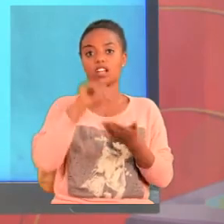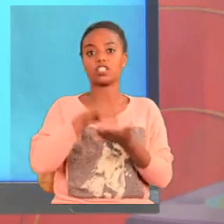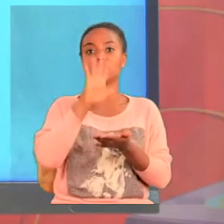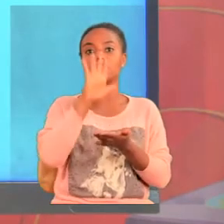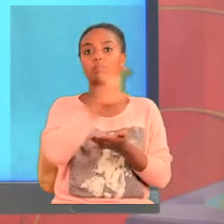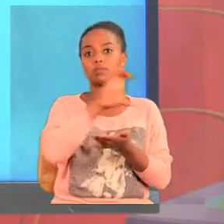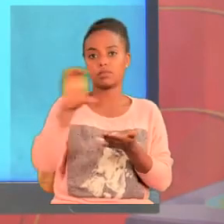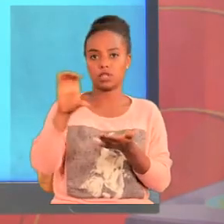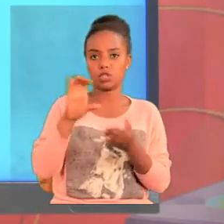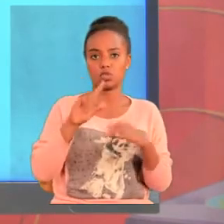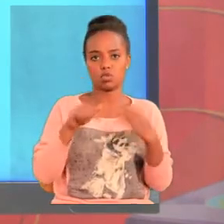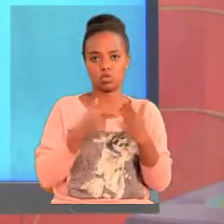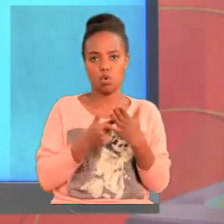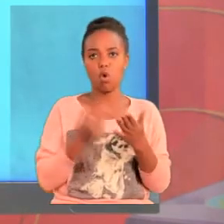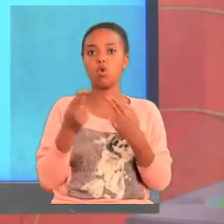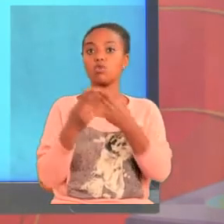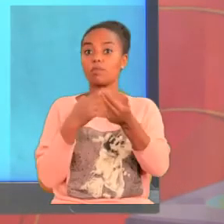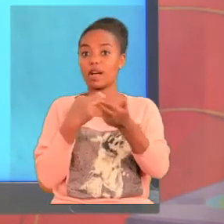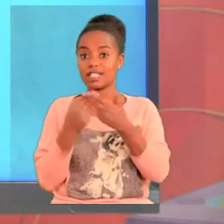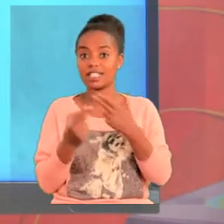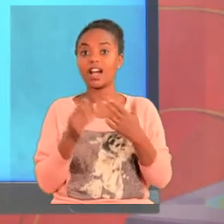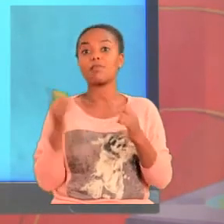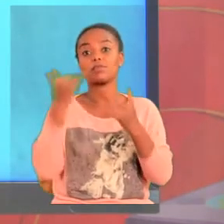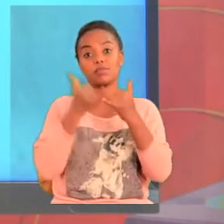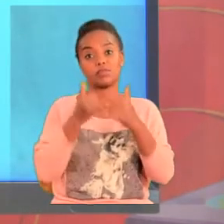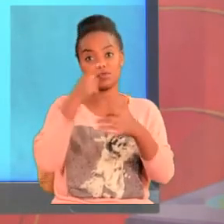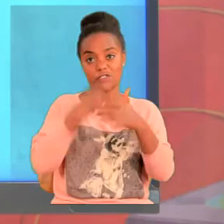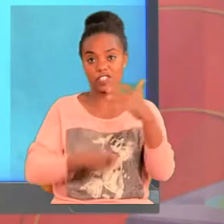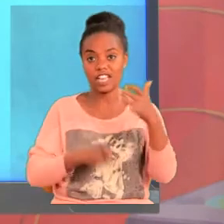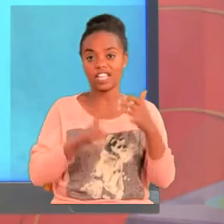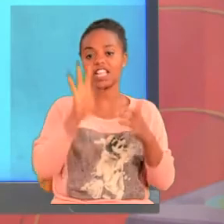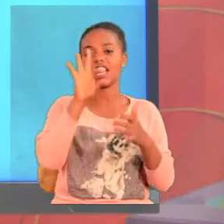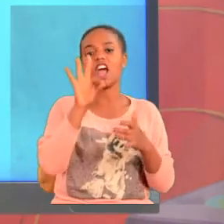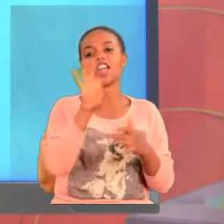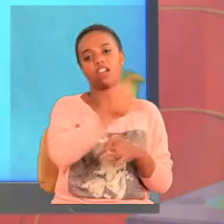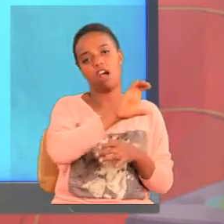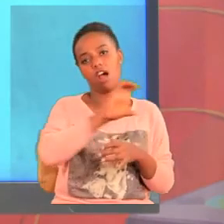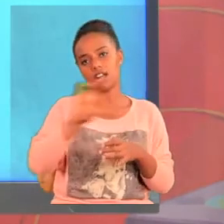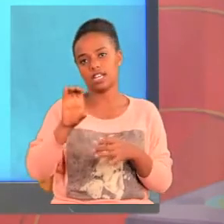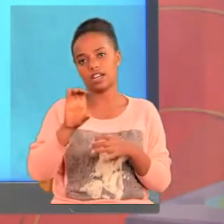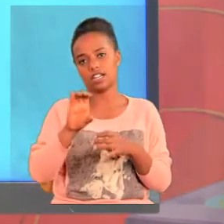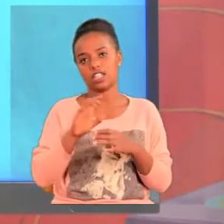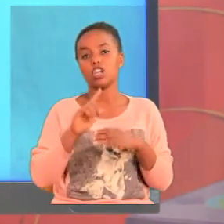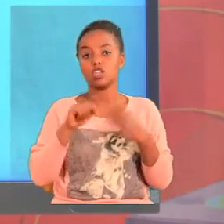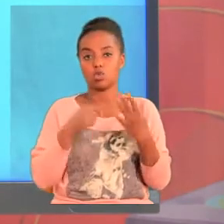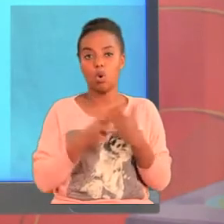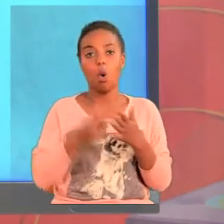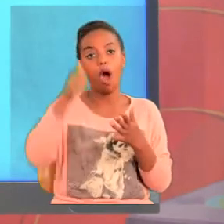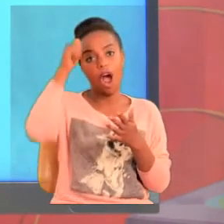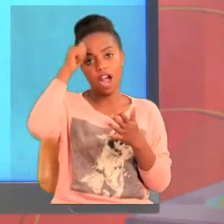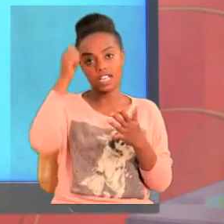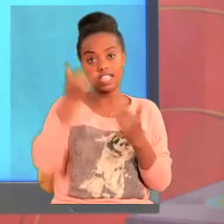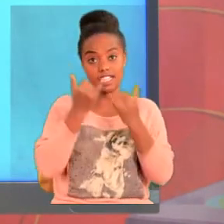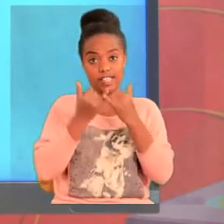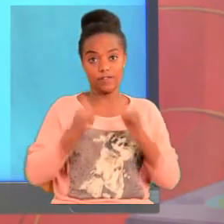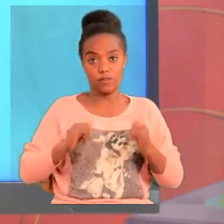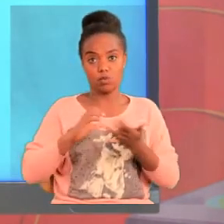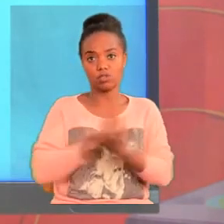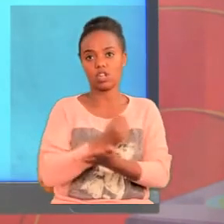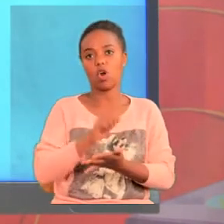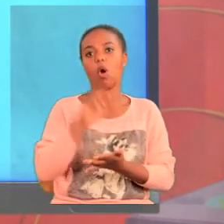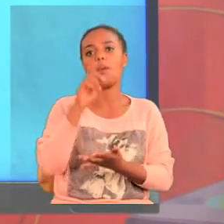So 3 fifths of 1,500 gives you bir 900. Therefore, Ali's share is this